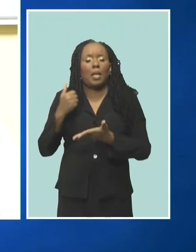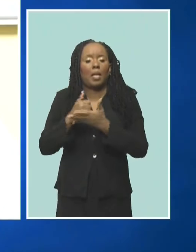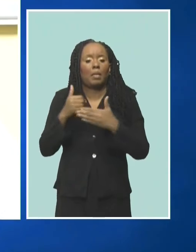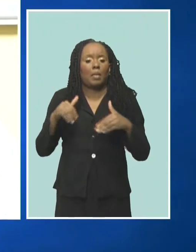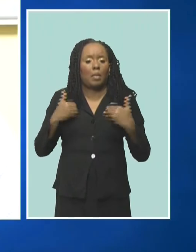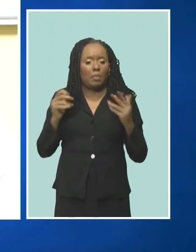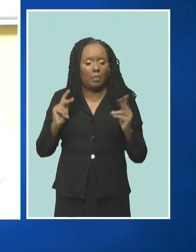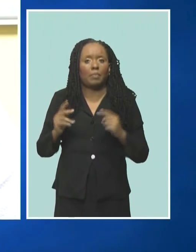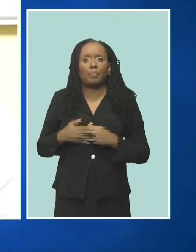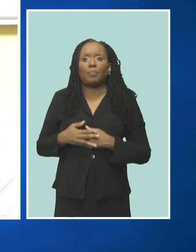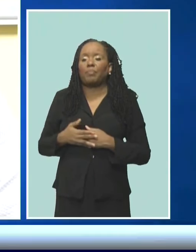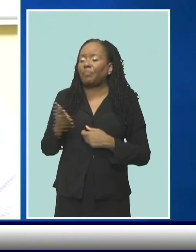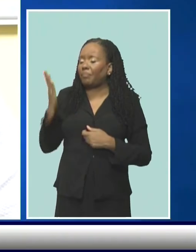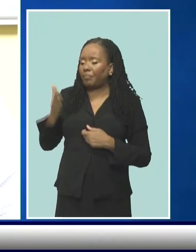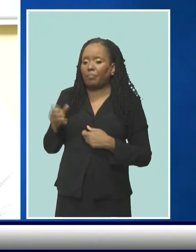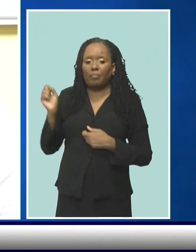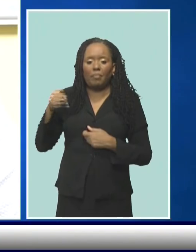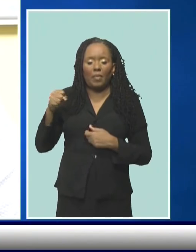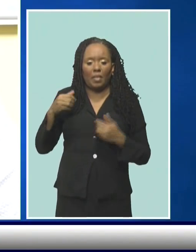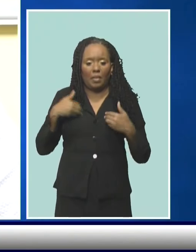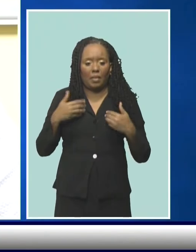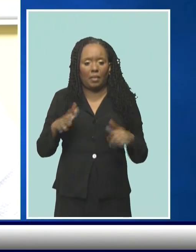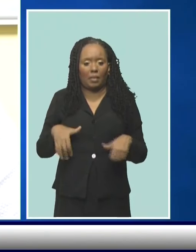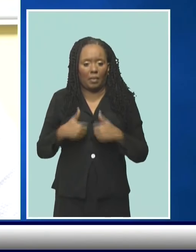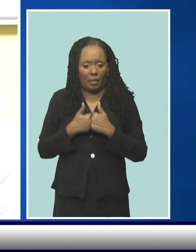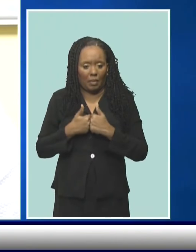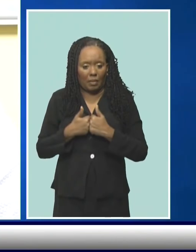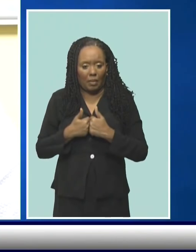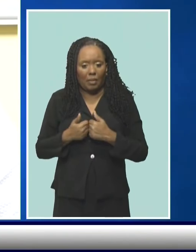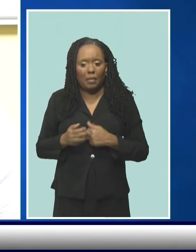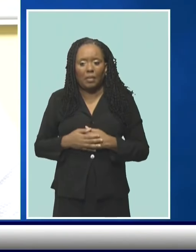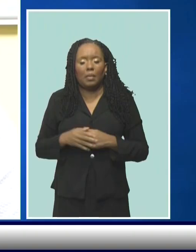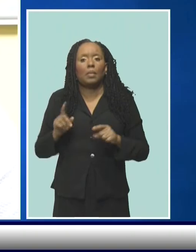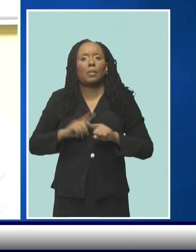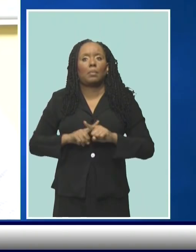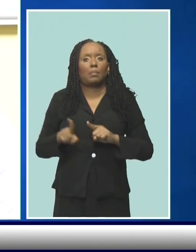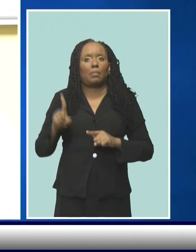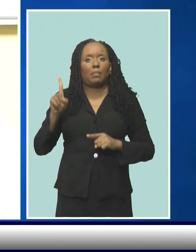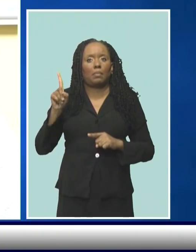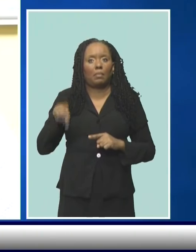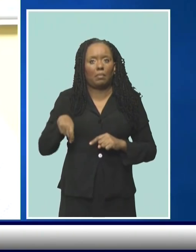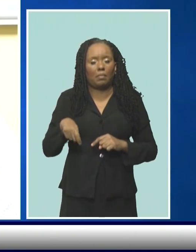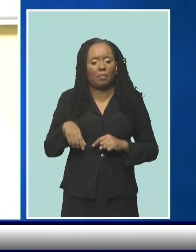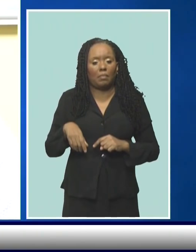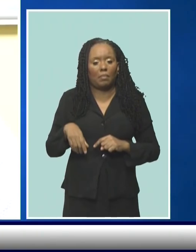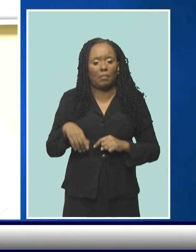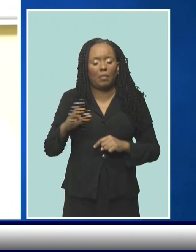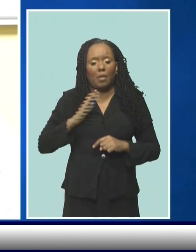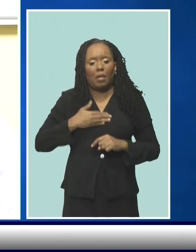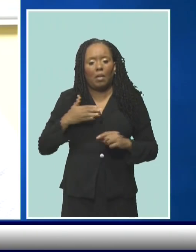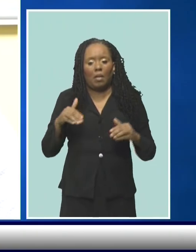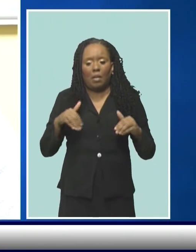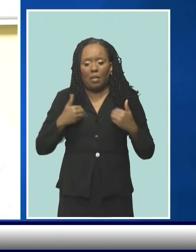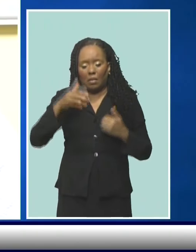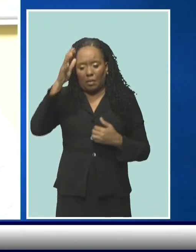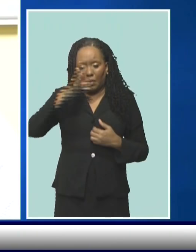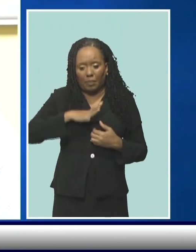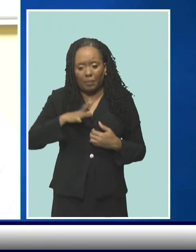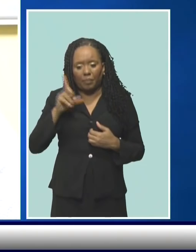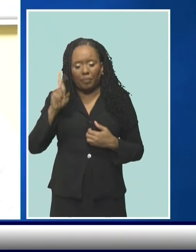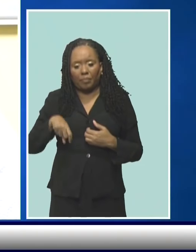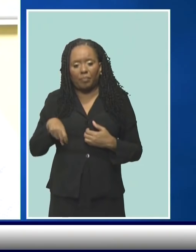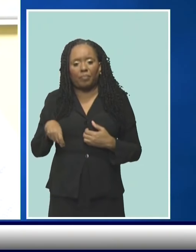Challenges are there, yes. But what we have to do as a society is to hold our young men, first of all, in love. And why do I say